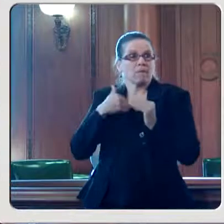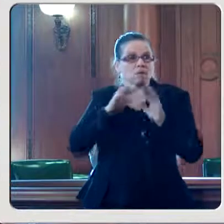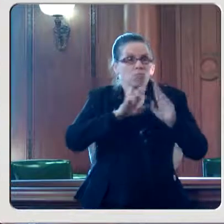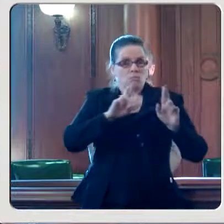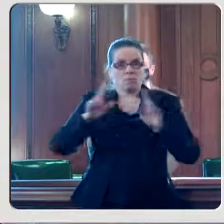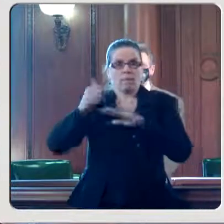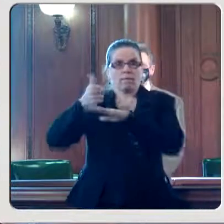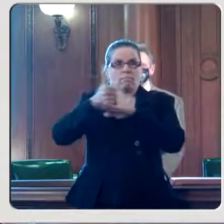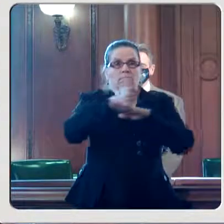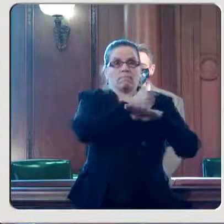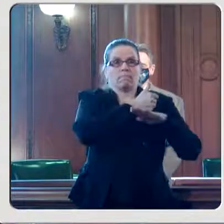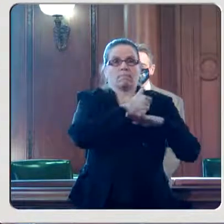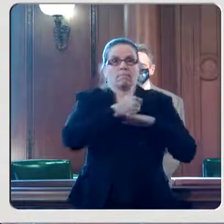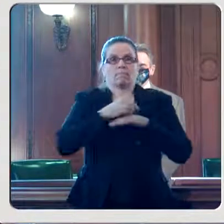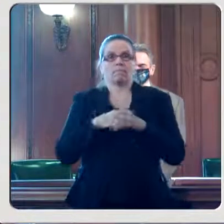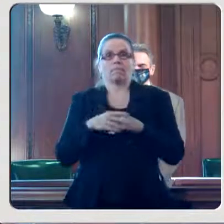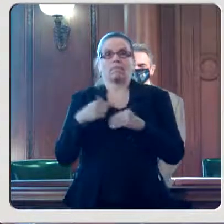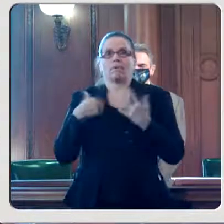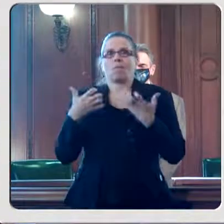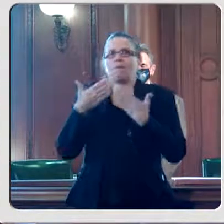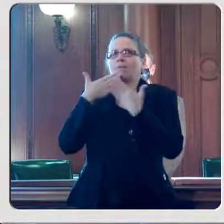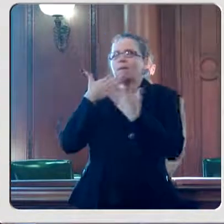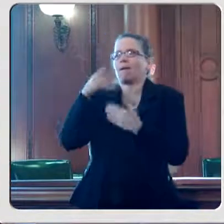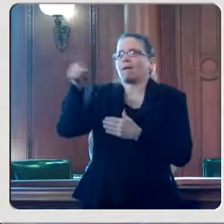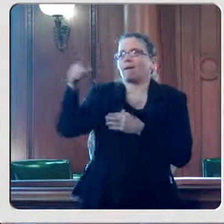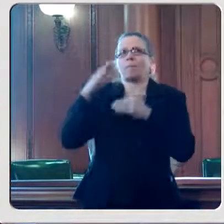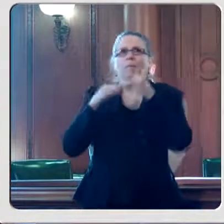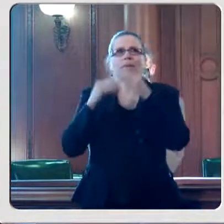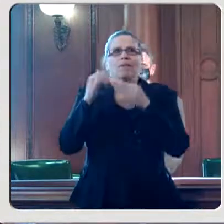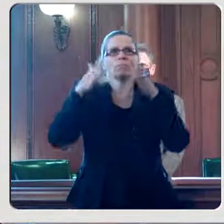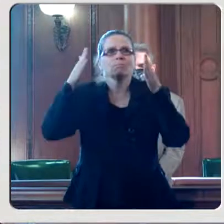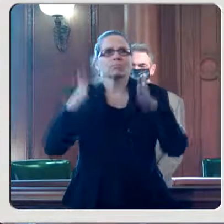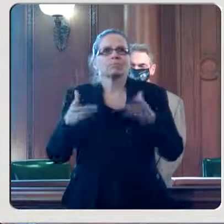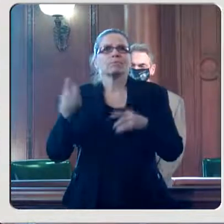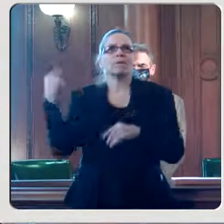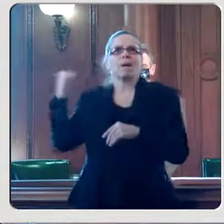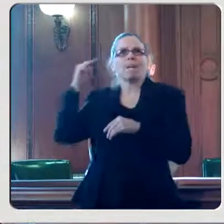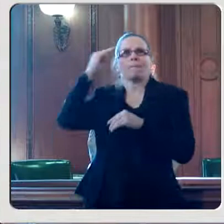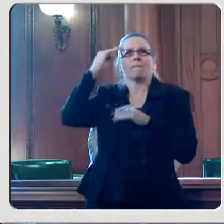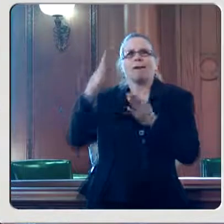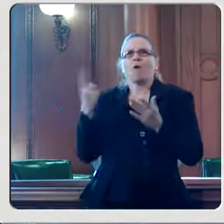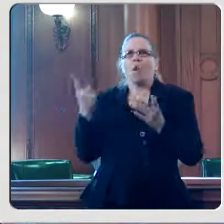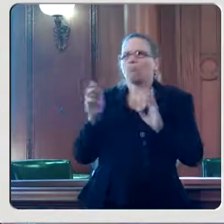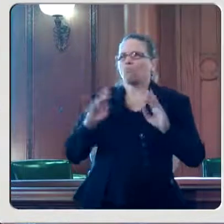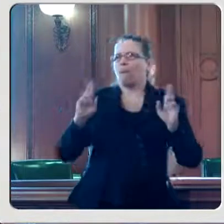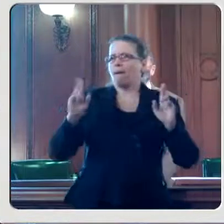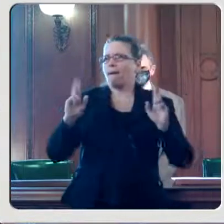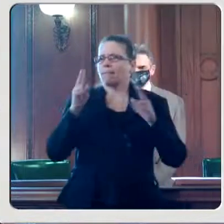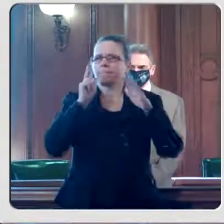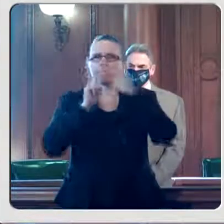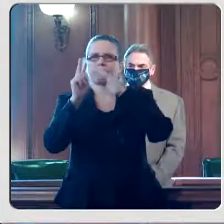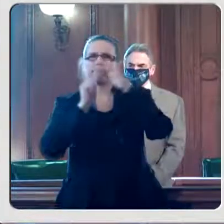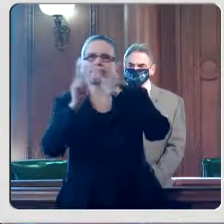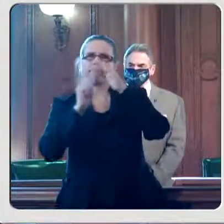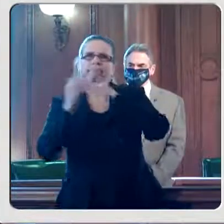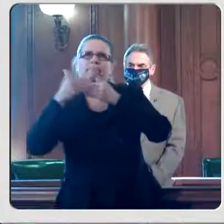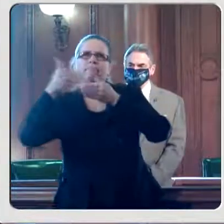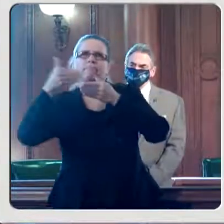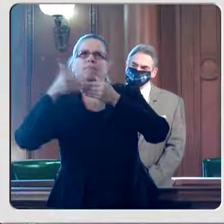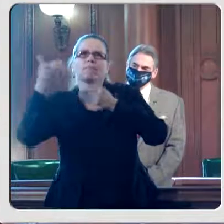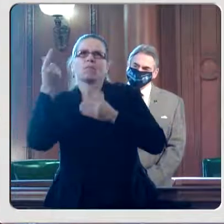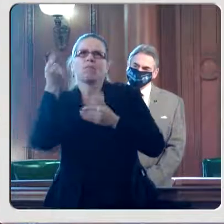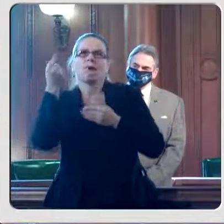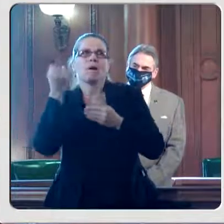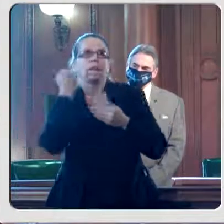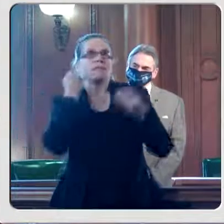Sarno for thinking again above the curve and trying to get us ready for our next steps. Beyond the